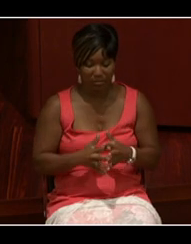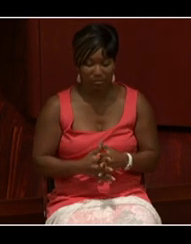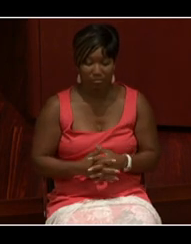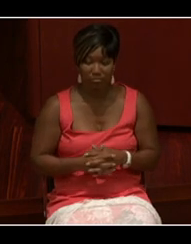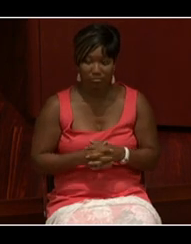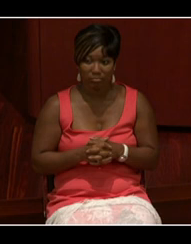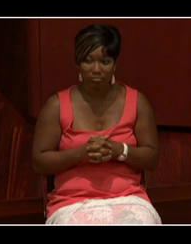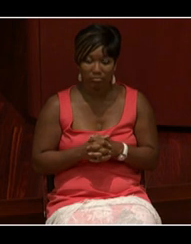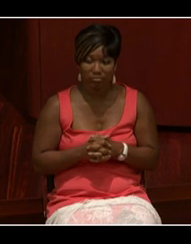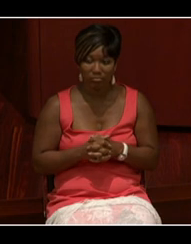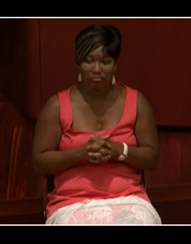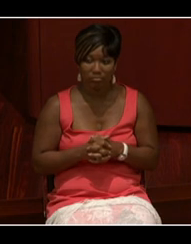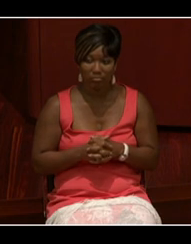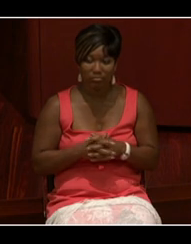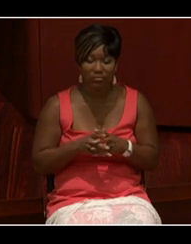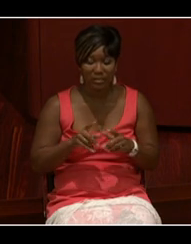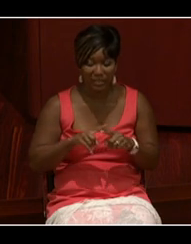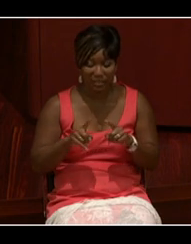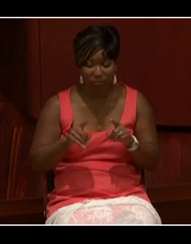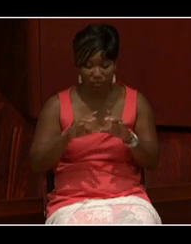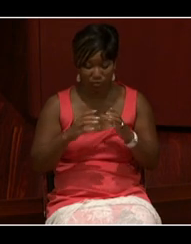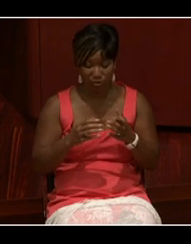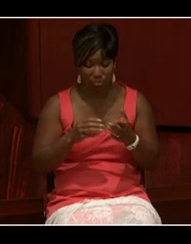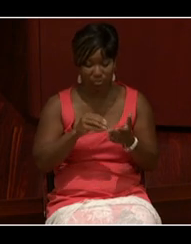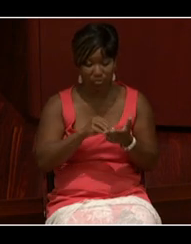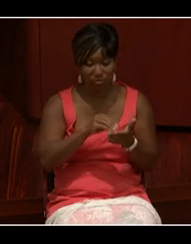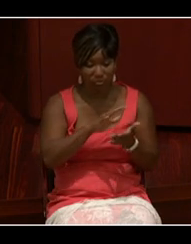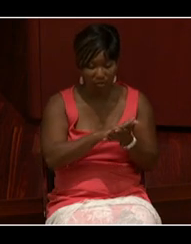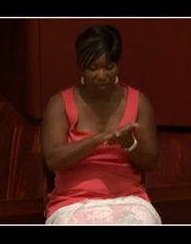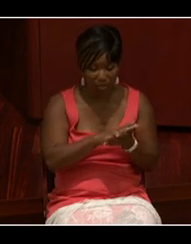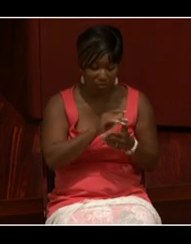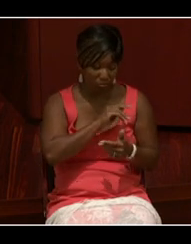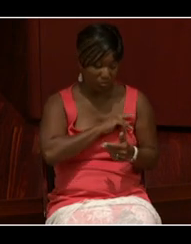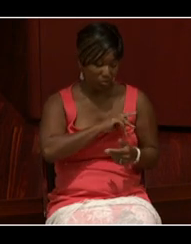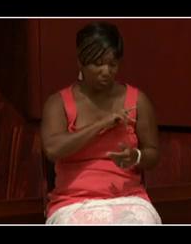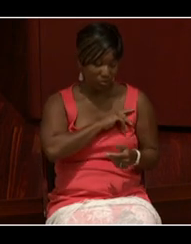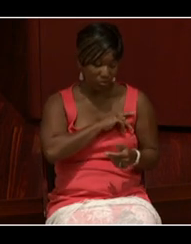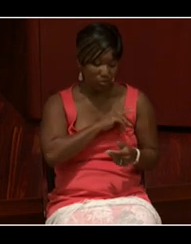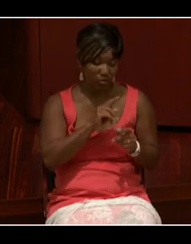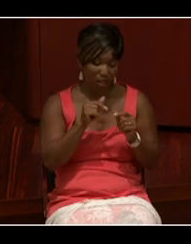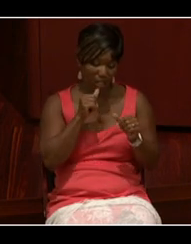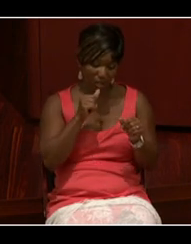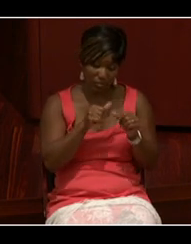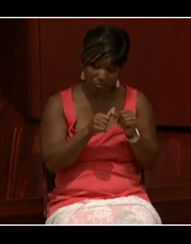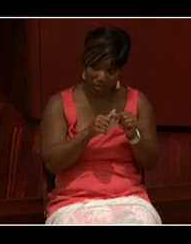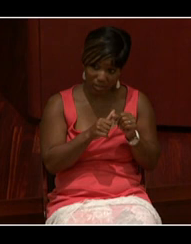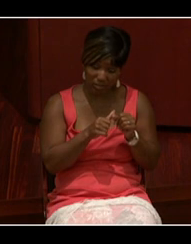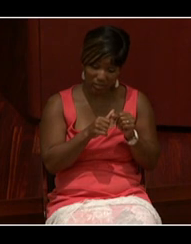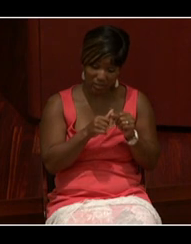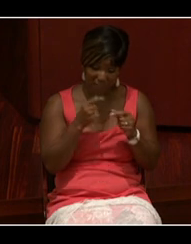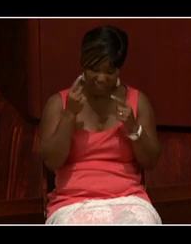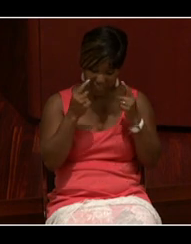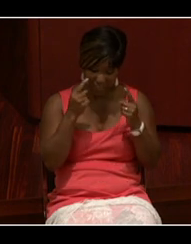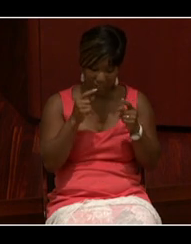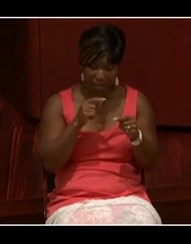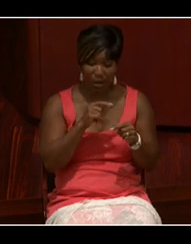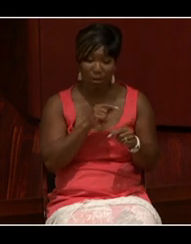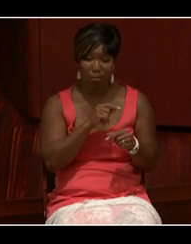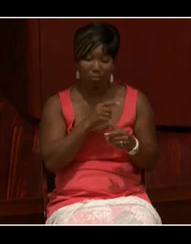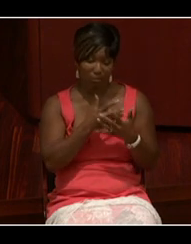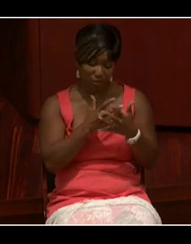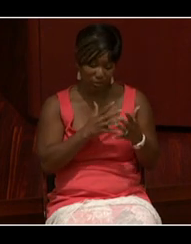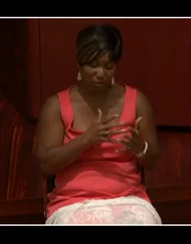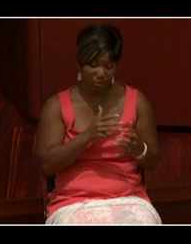which of course leads to another group of records, the personal correspondence. Now, it's considered a prisoner's personal